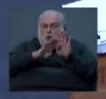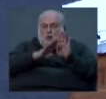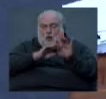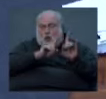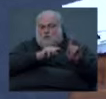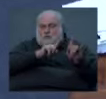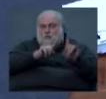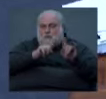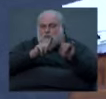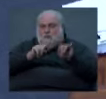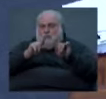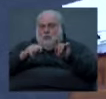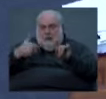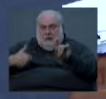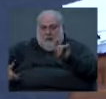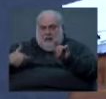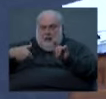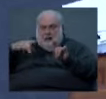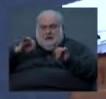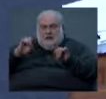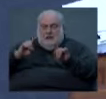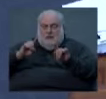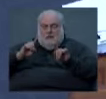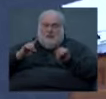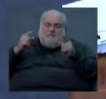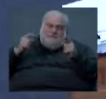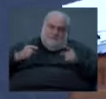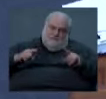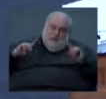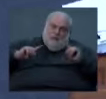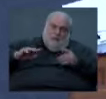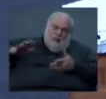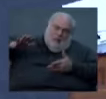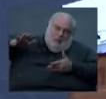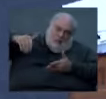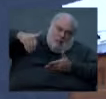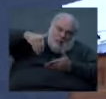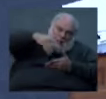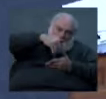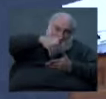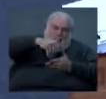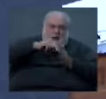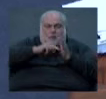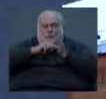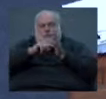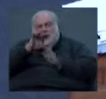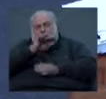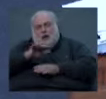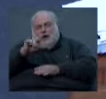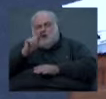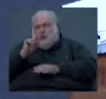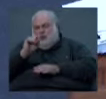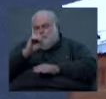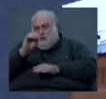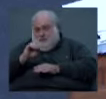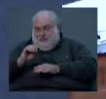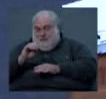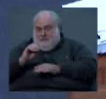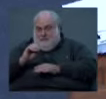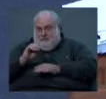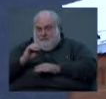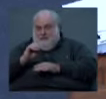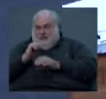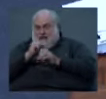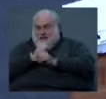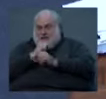them. In the end, we had a good sampling returned, which represented about 20% of the total. In